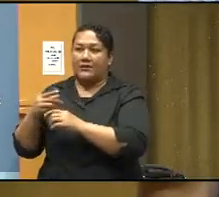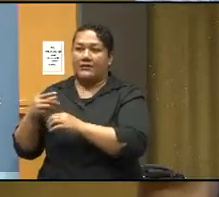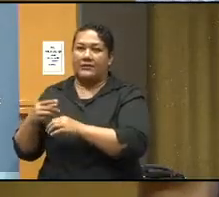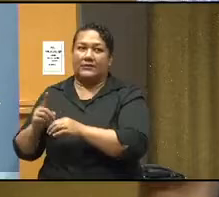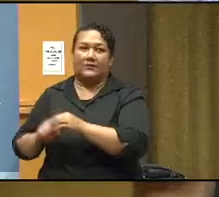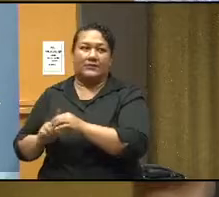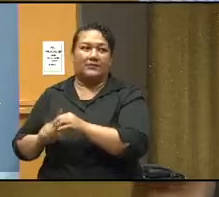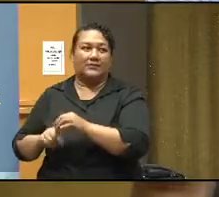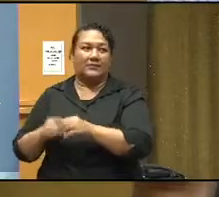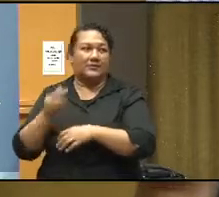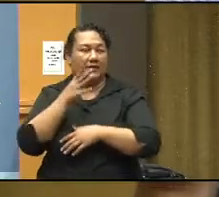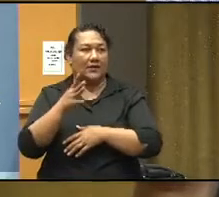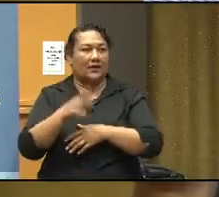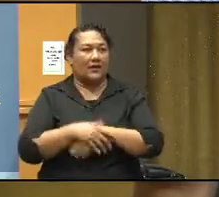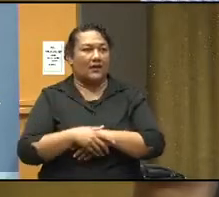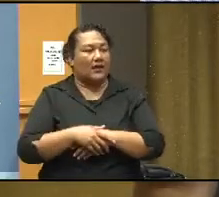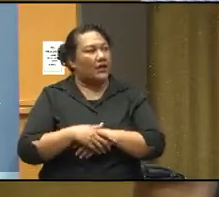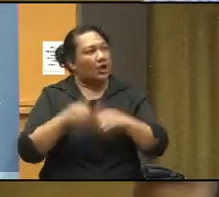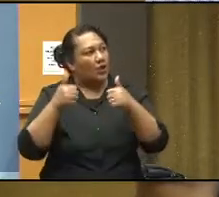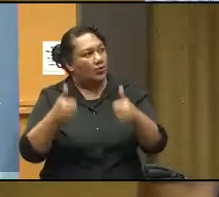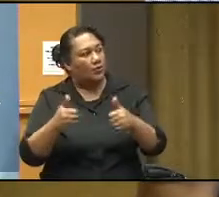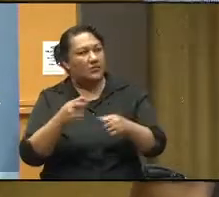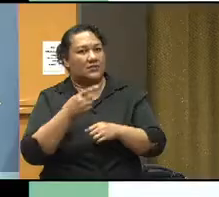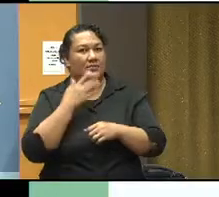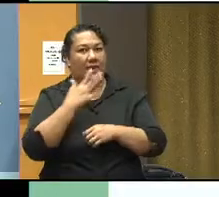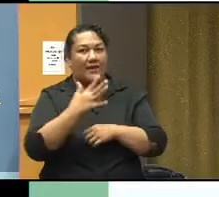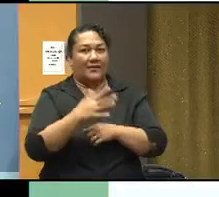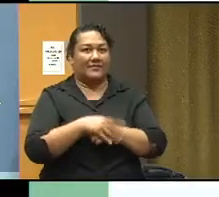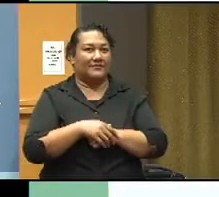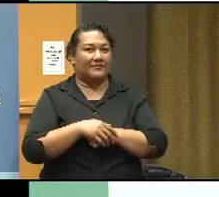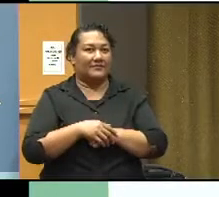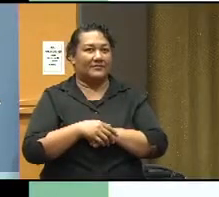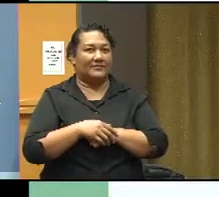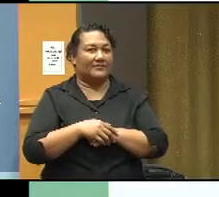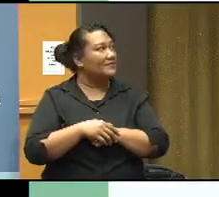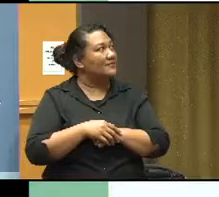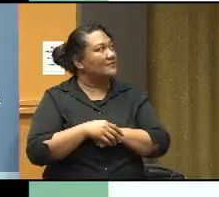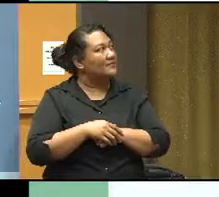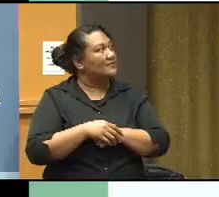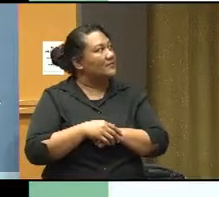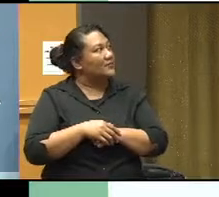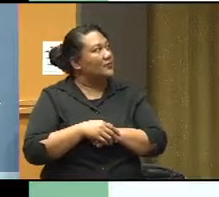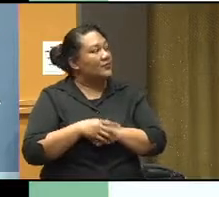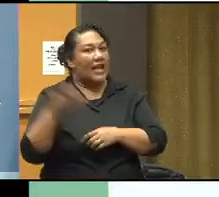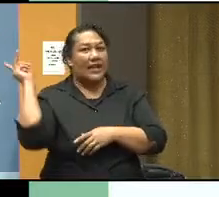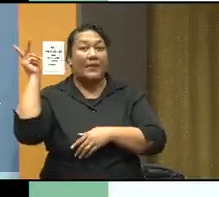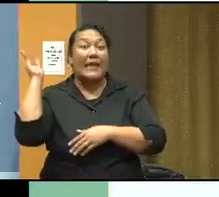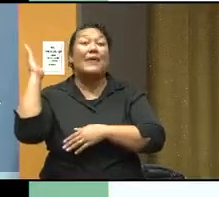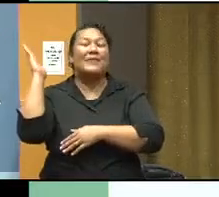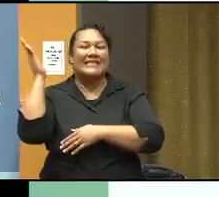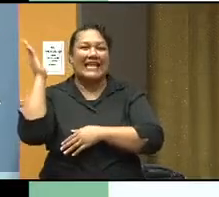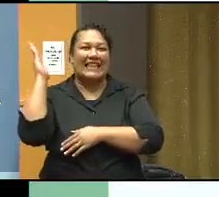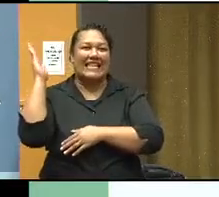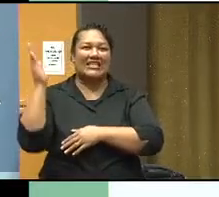good speaker, what is a good speaker in a presentation? What are the presentation skills? And that is very important. And